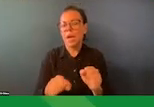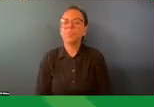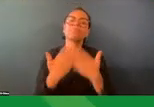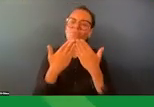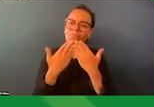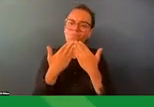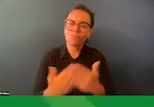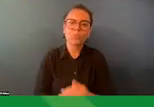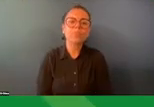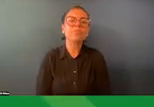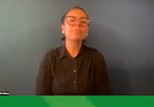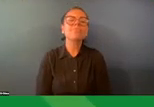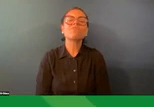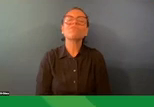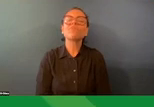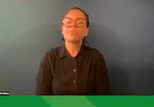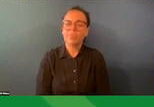Thank you very much, Muhaiyo.